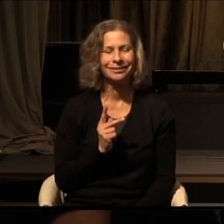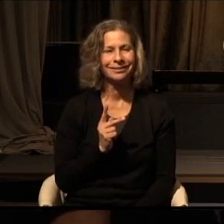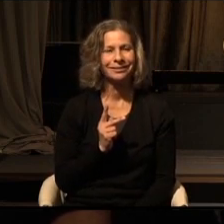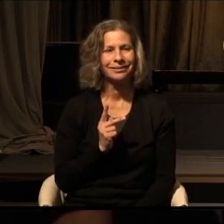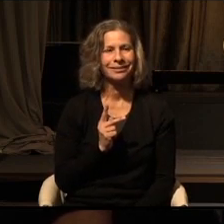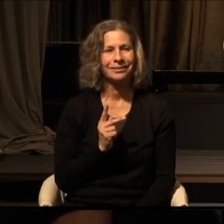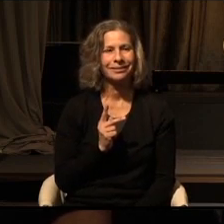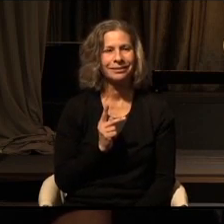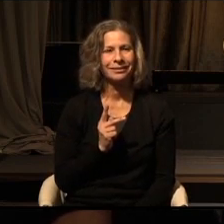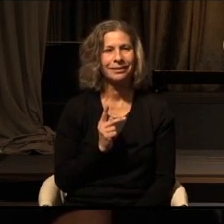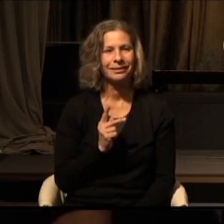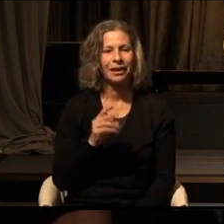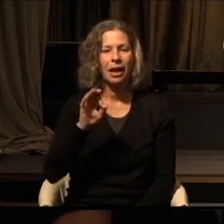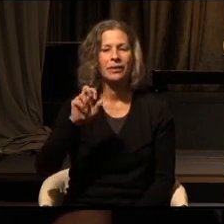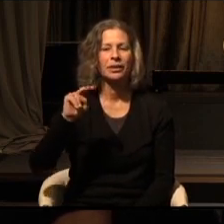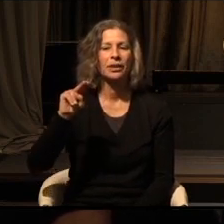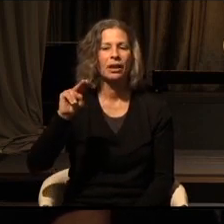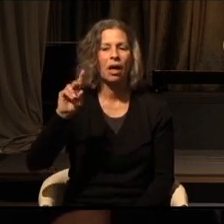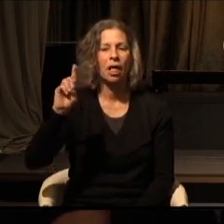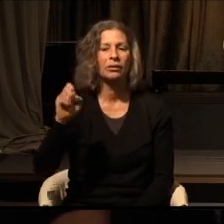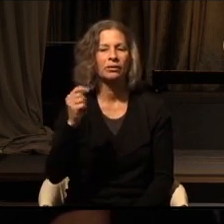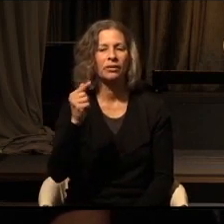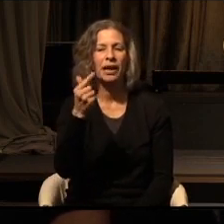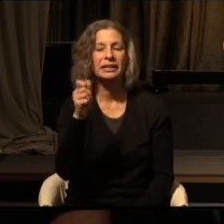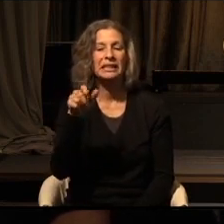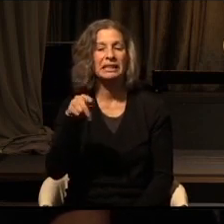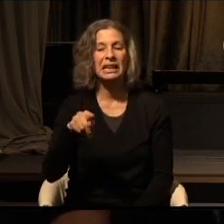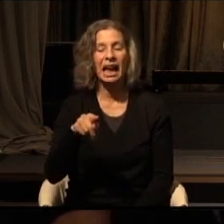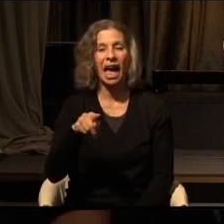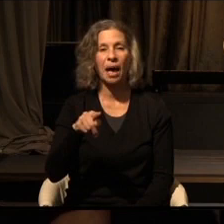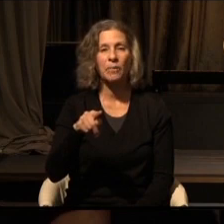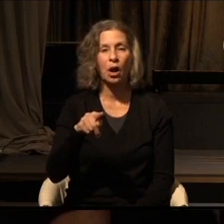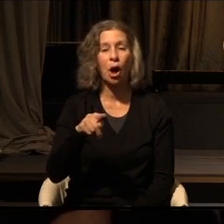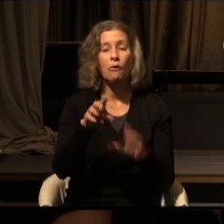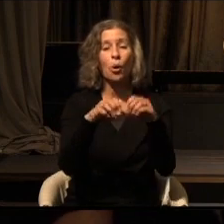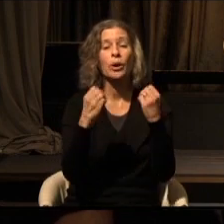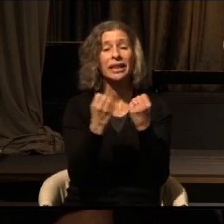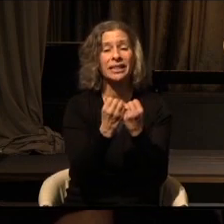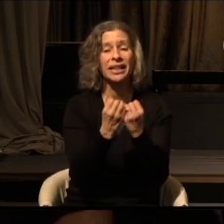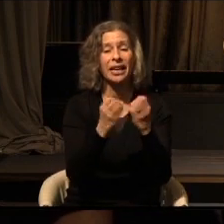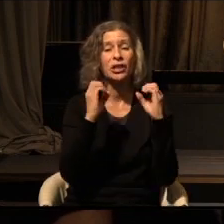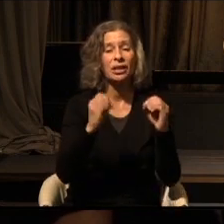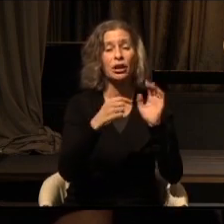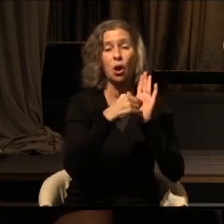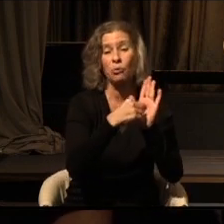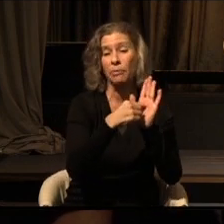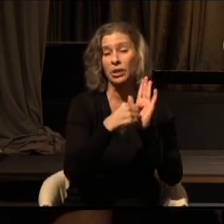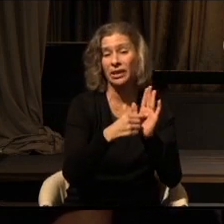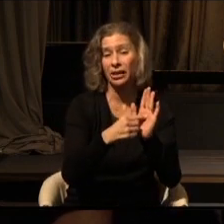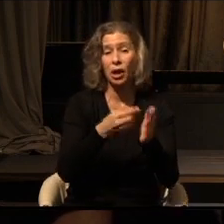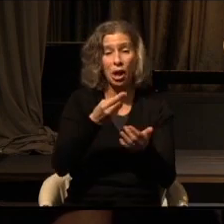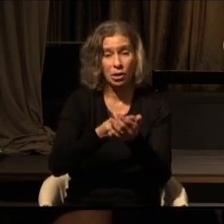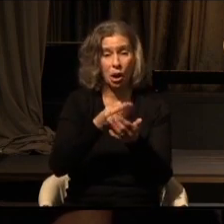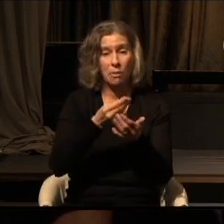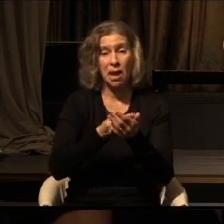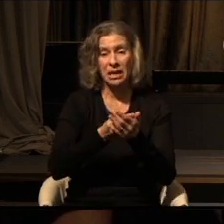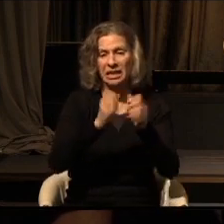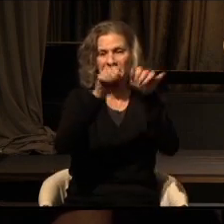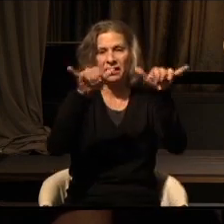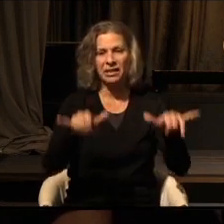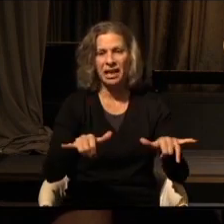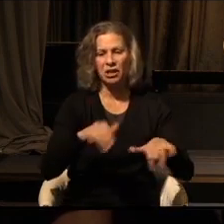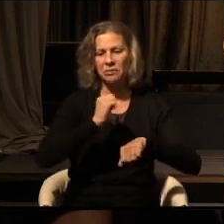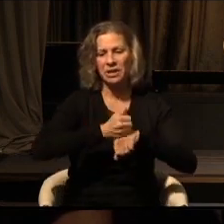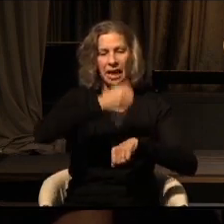There is a distinct funding gap for underrepresented organizations. The funding system established is a patriarchal one,